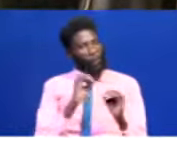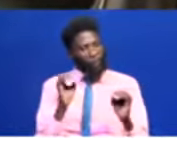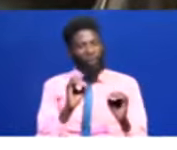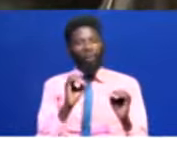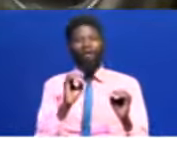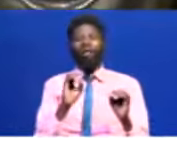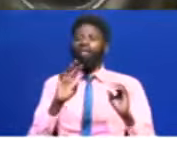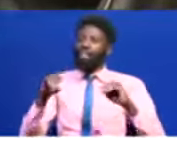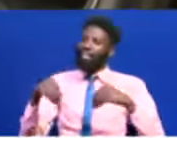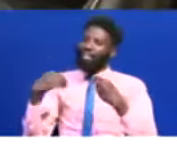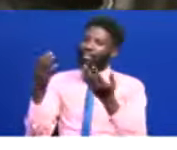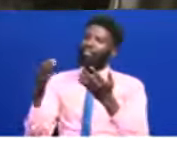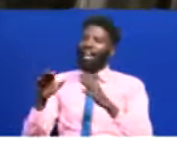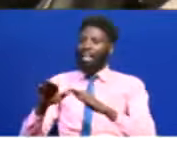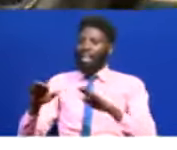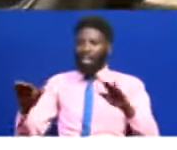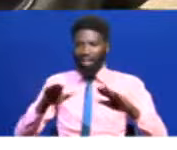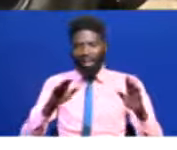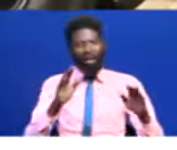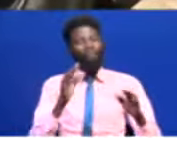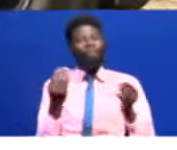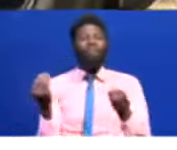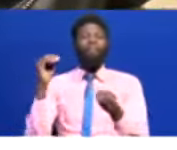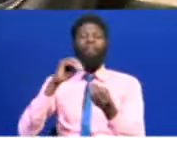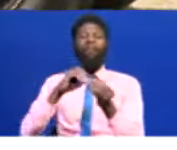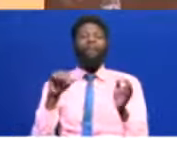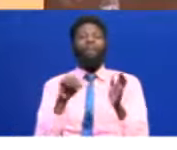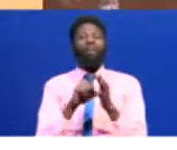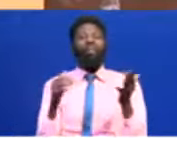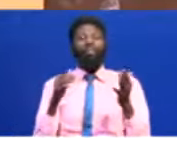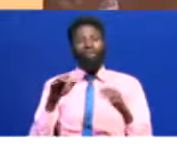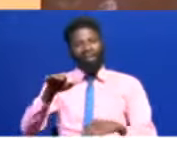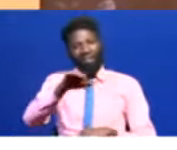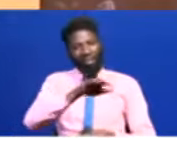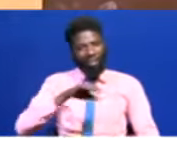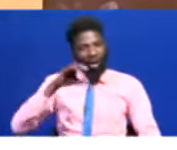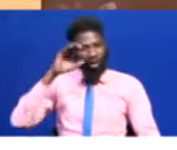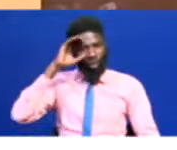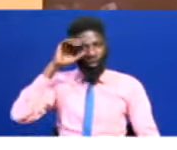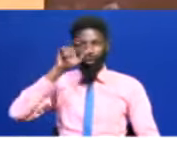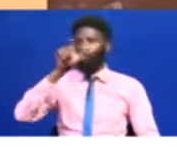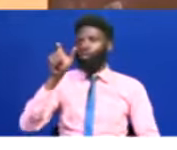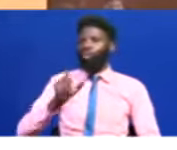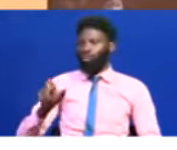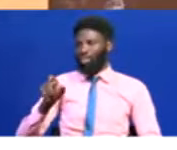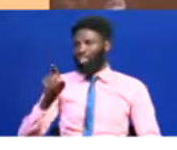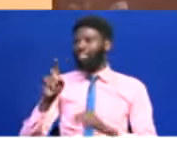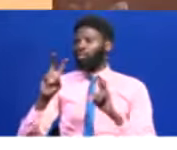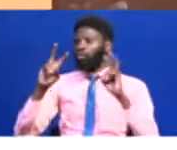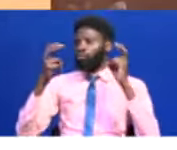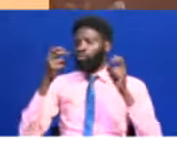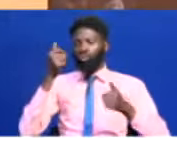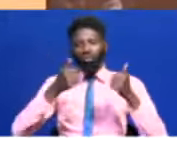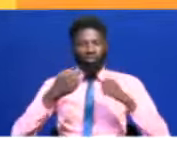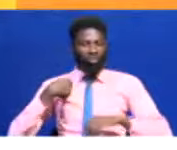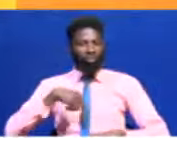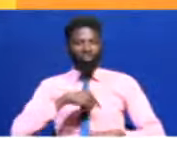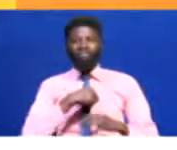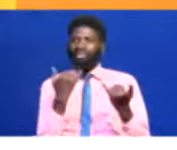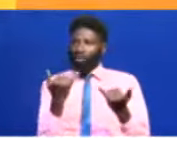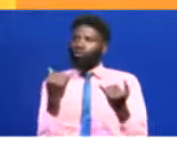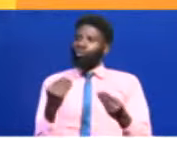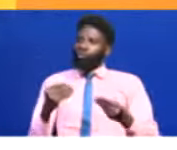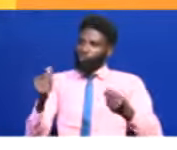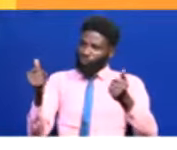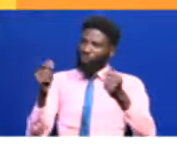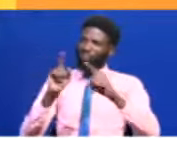we have this problem is in the coastal region. Mm-hmm. So this is an issue that we are really handling.